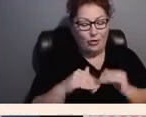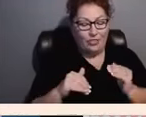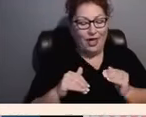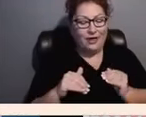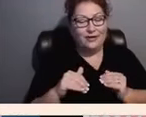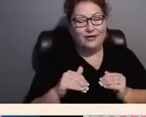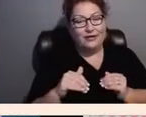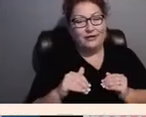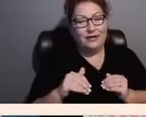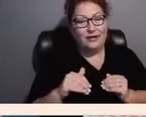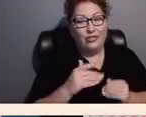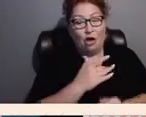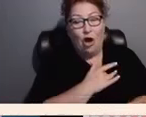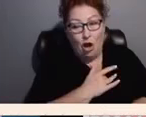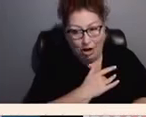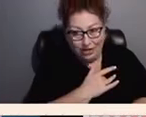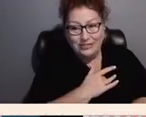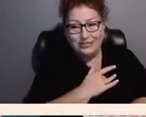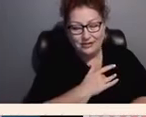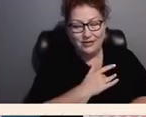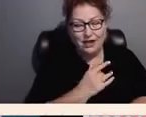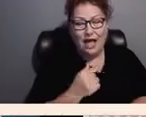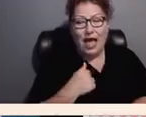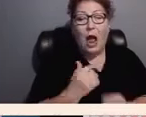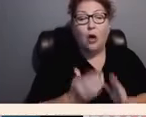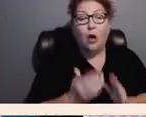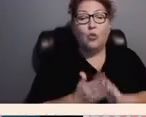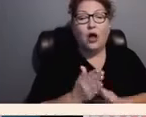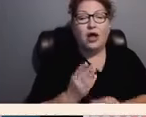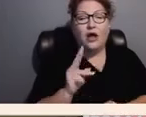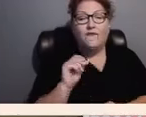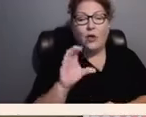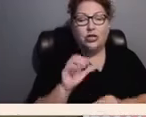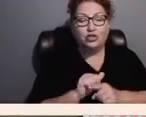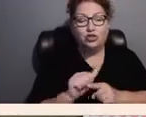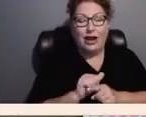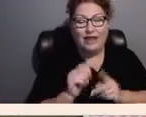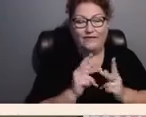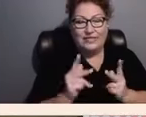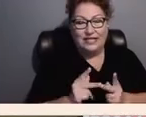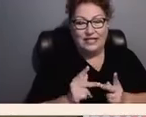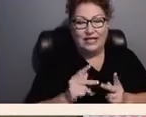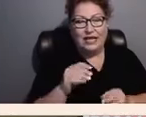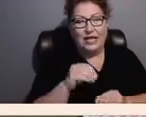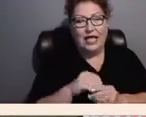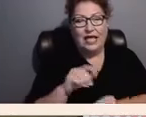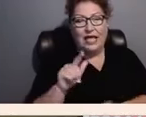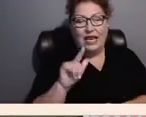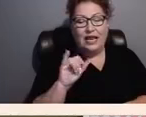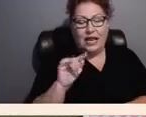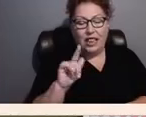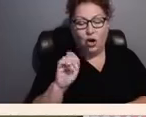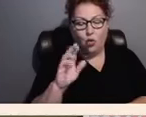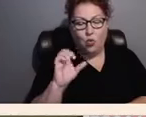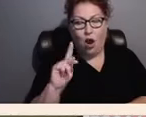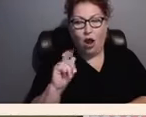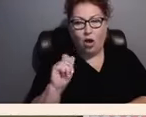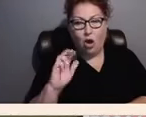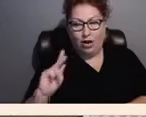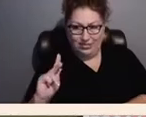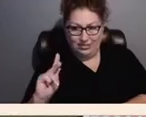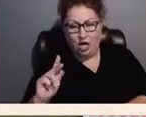part that I run a vocational training facility in Little Rock, Arkansas. And so people come here